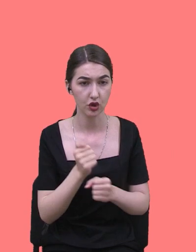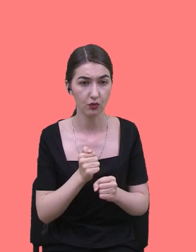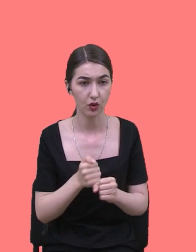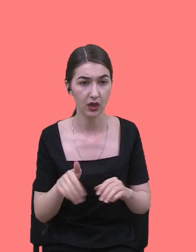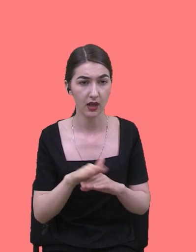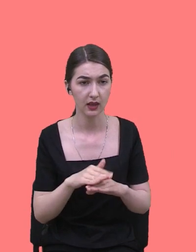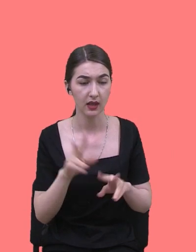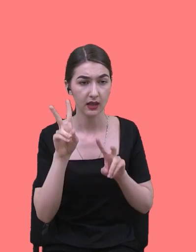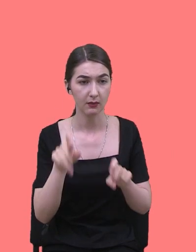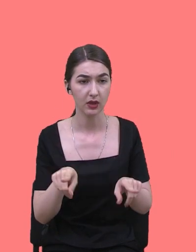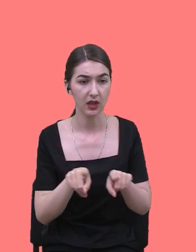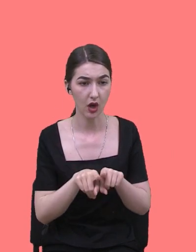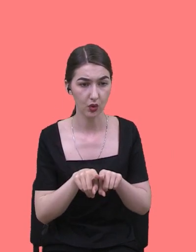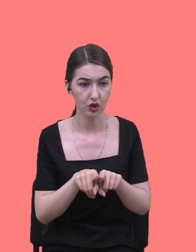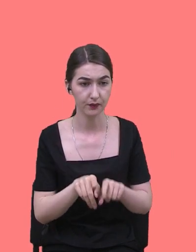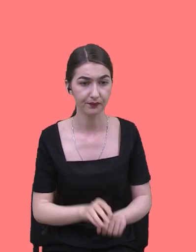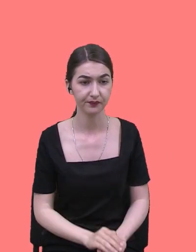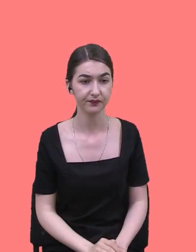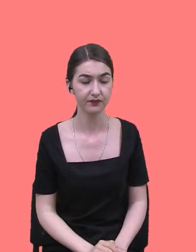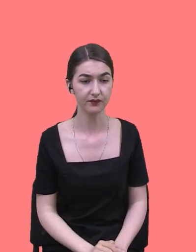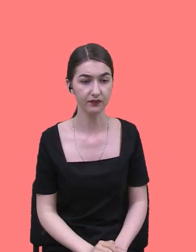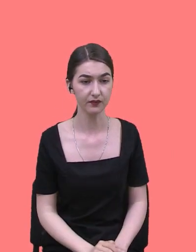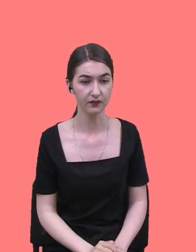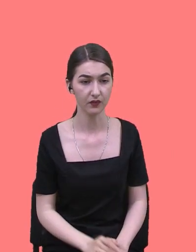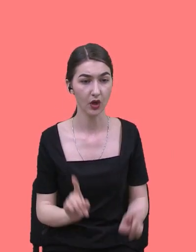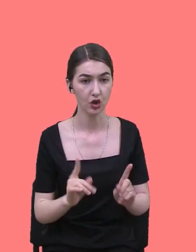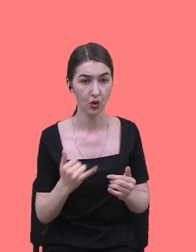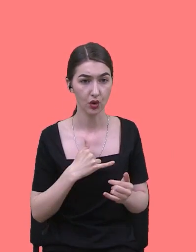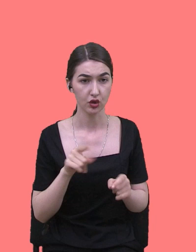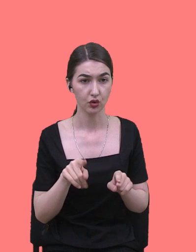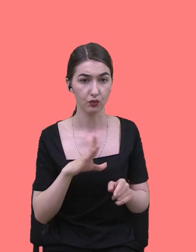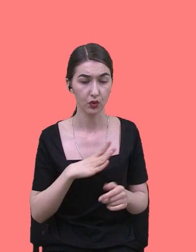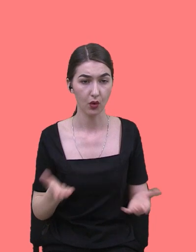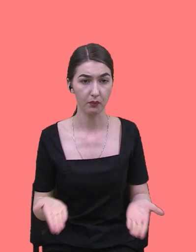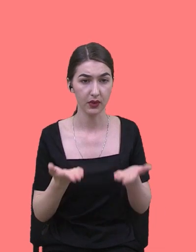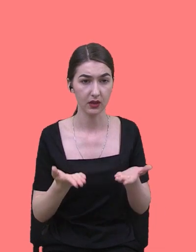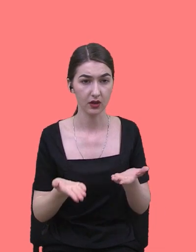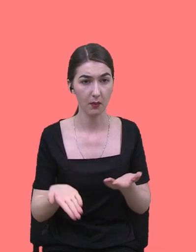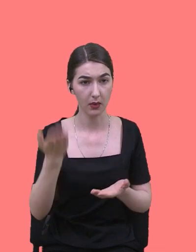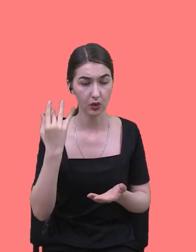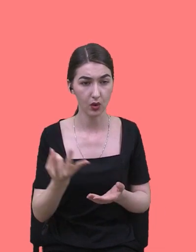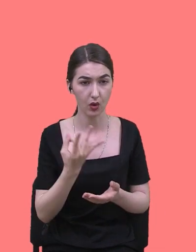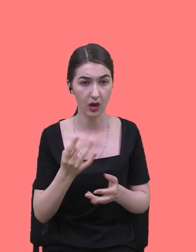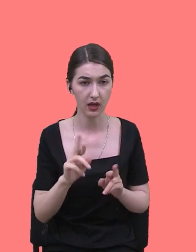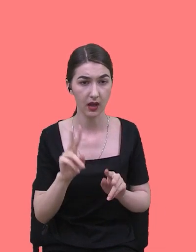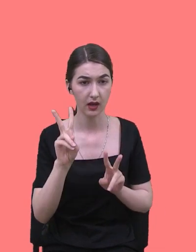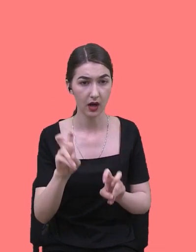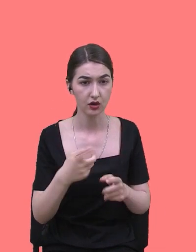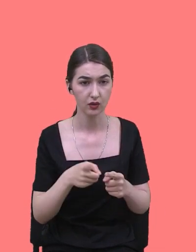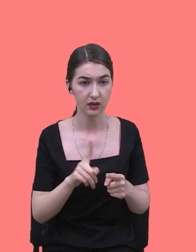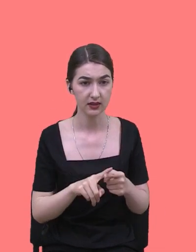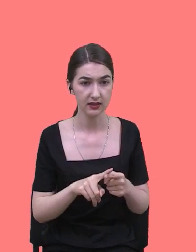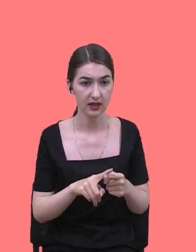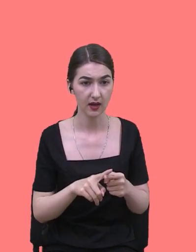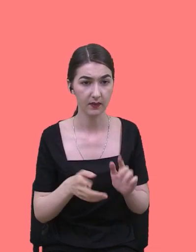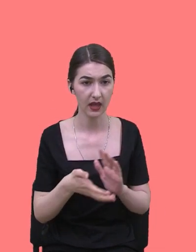that comes to mind, came up last time as well, was the lack of access to assistance or services for people who